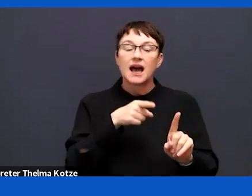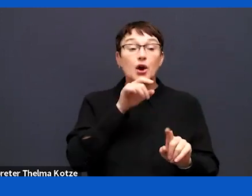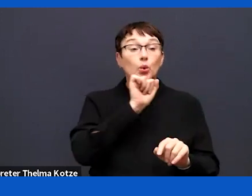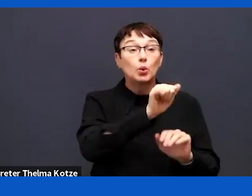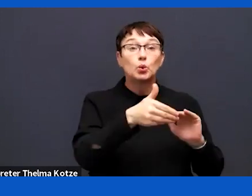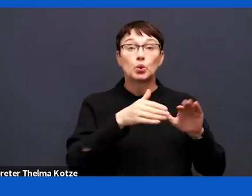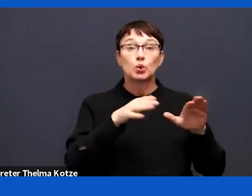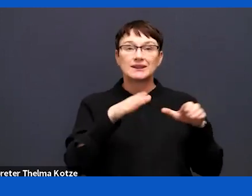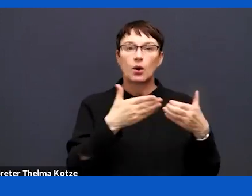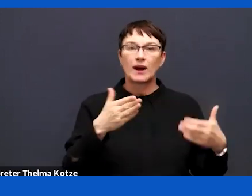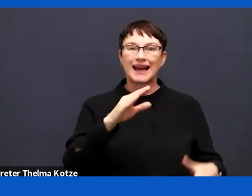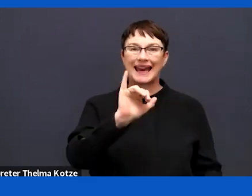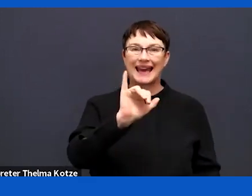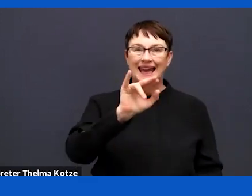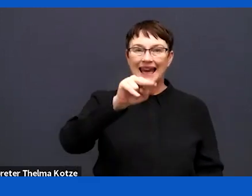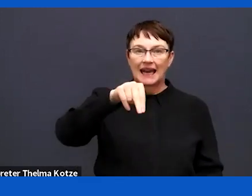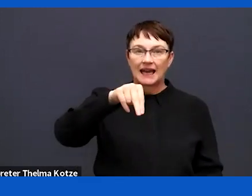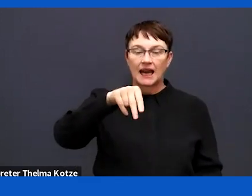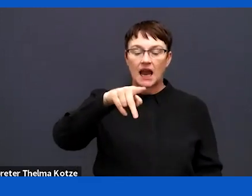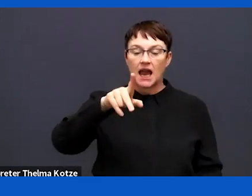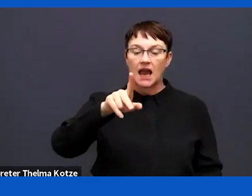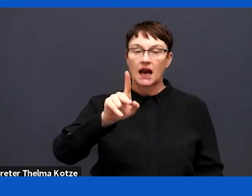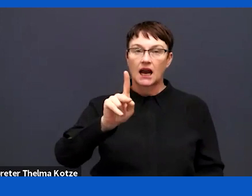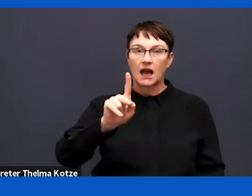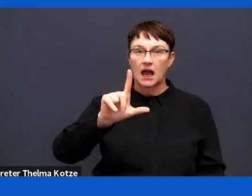Do we have sound from Norway?